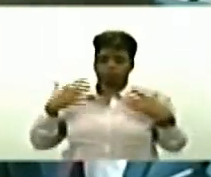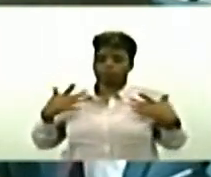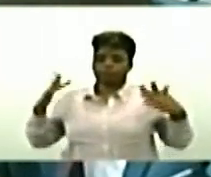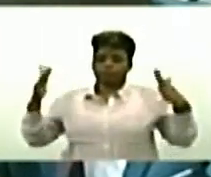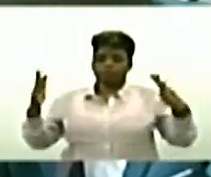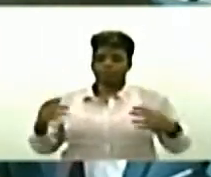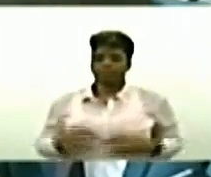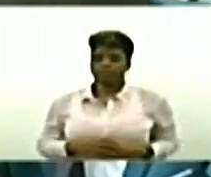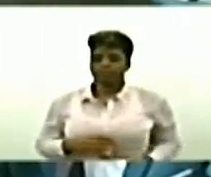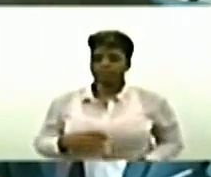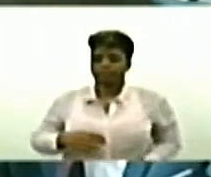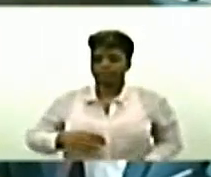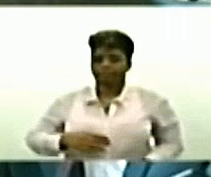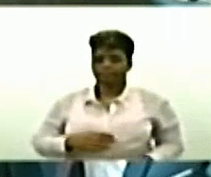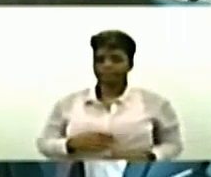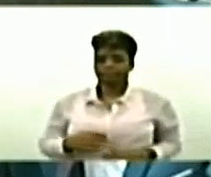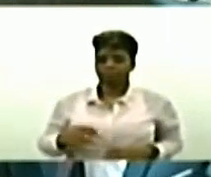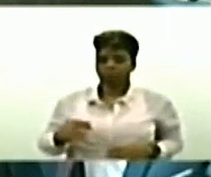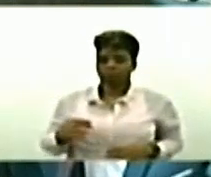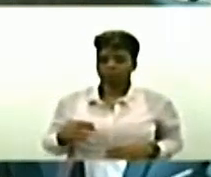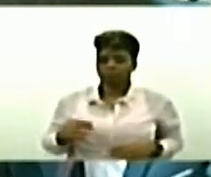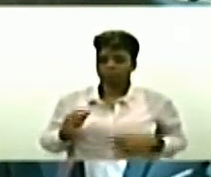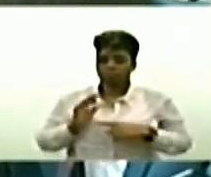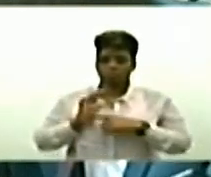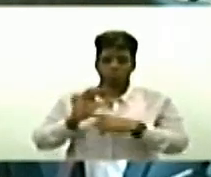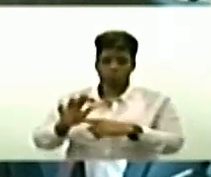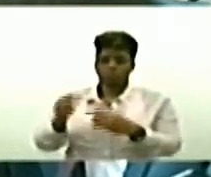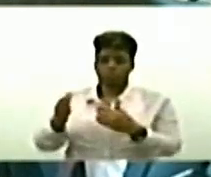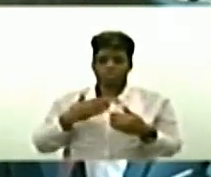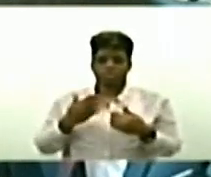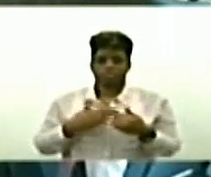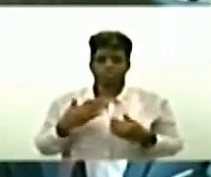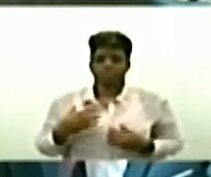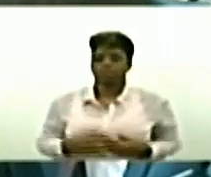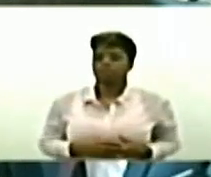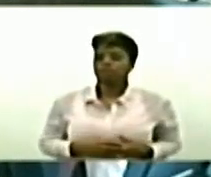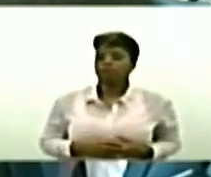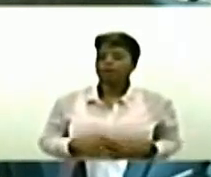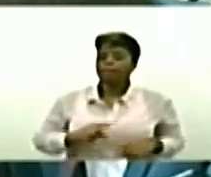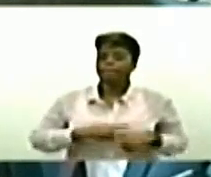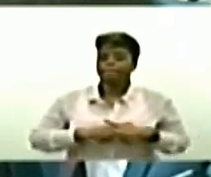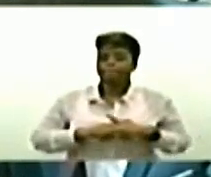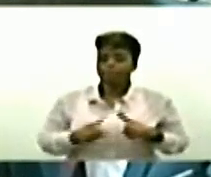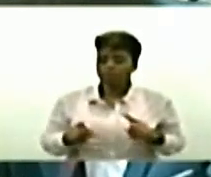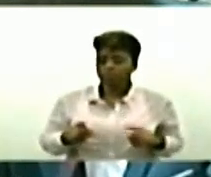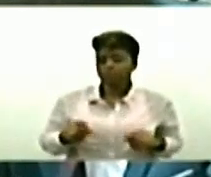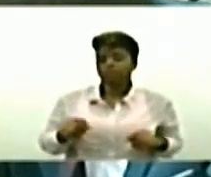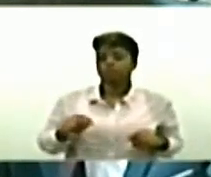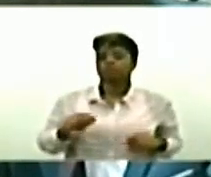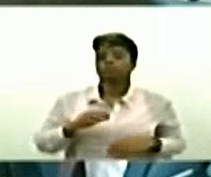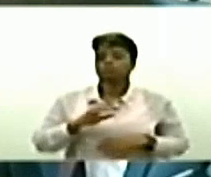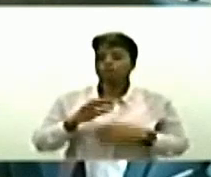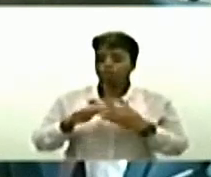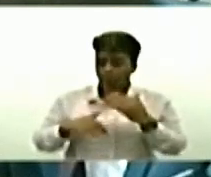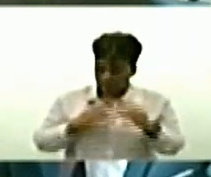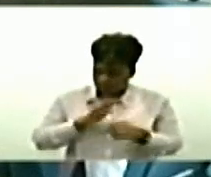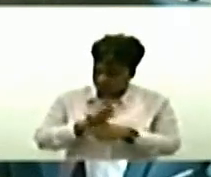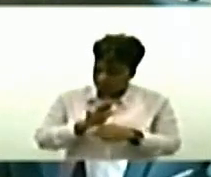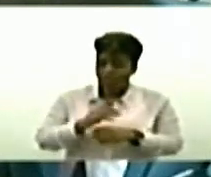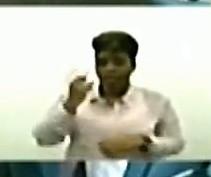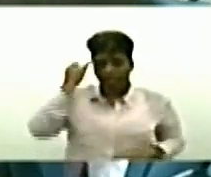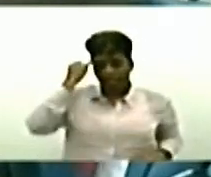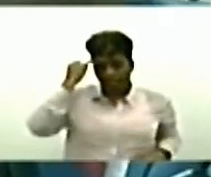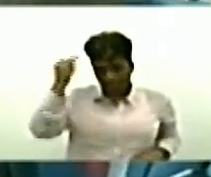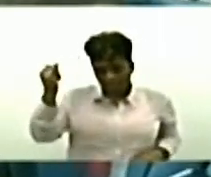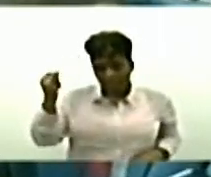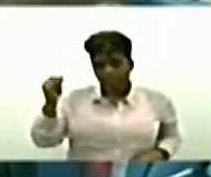RGPF traffic warden, I think the decals say that it would be reflective. But I think the whole concept, the idea, was to ensure